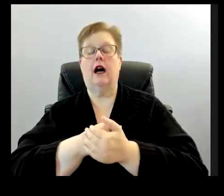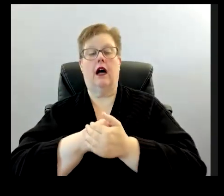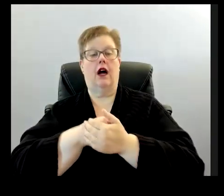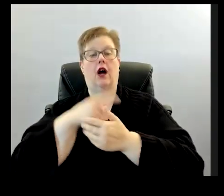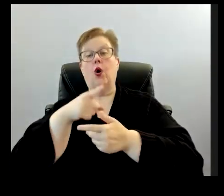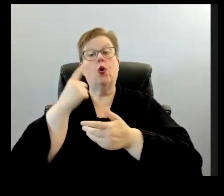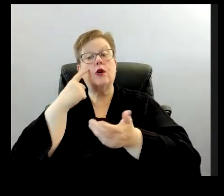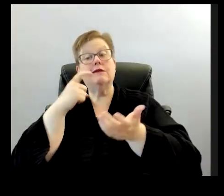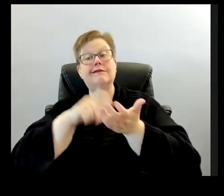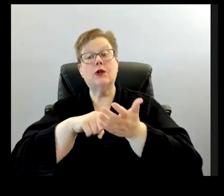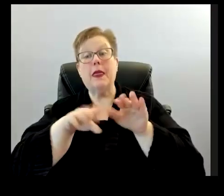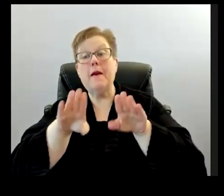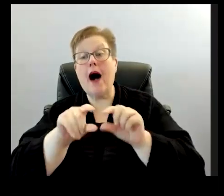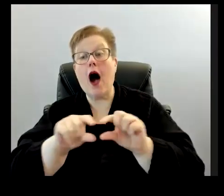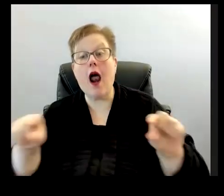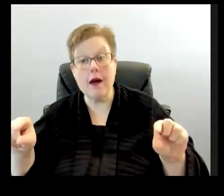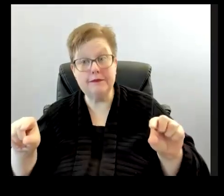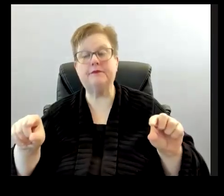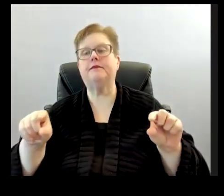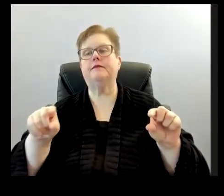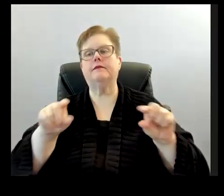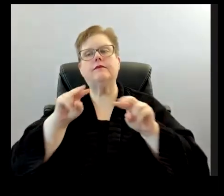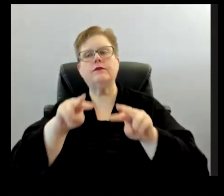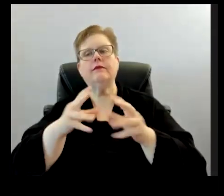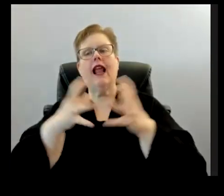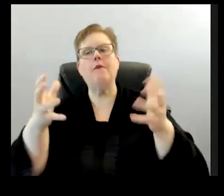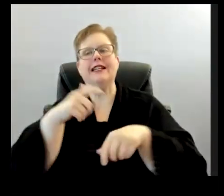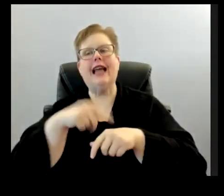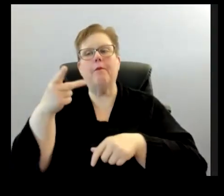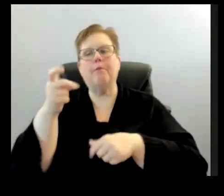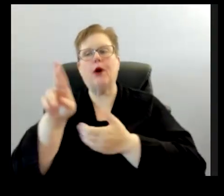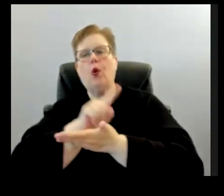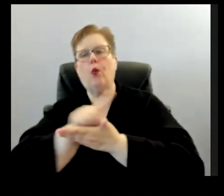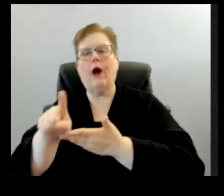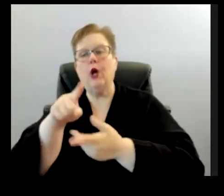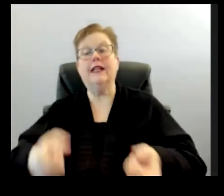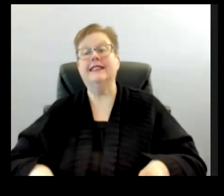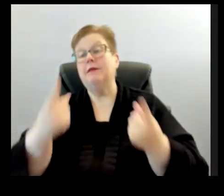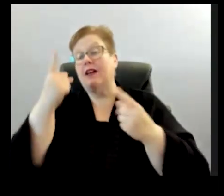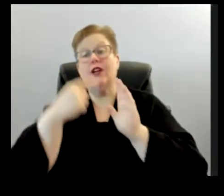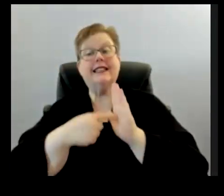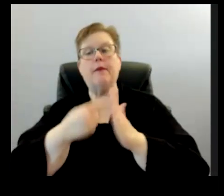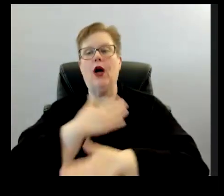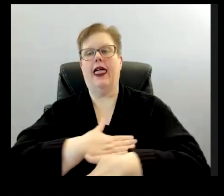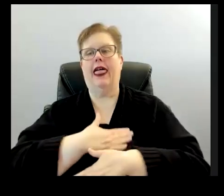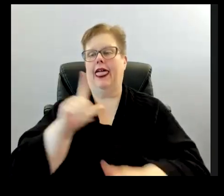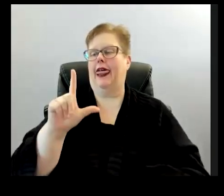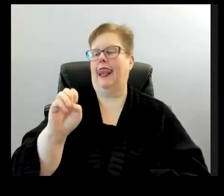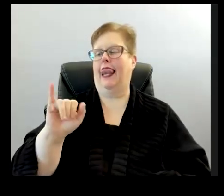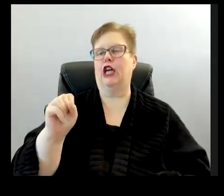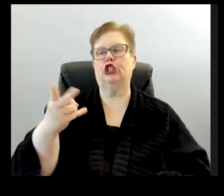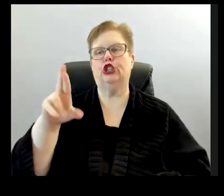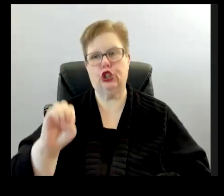you notice at the bottom of that worksheet, it looks at how much time per week you're spending on, for example, leisure. One thing